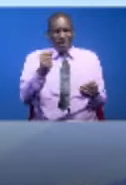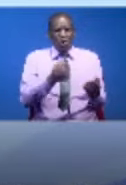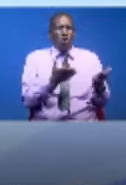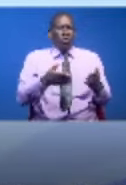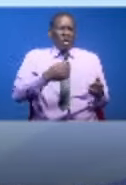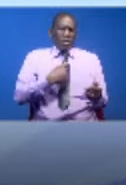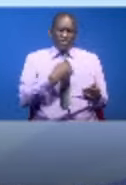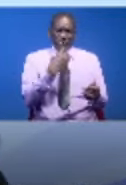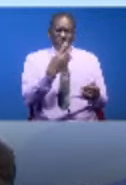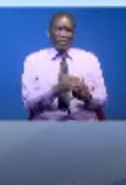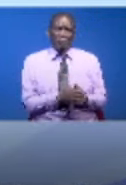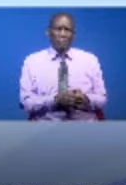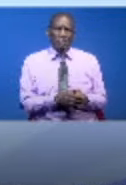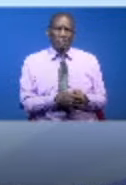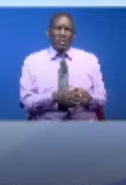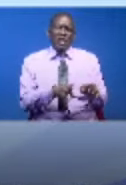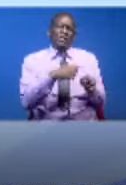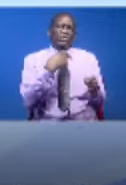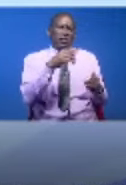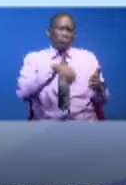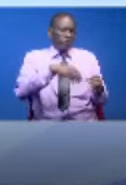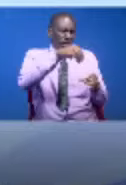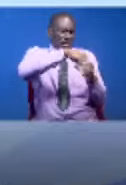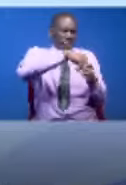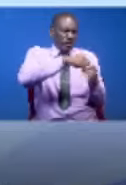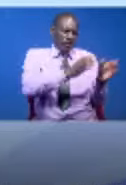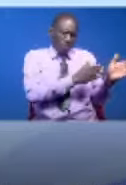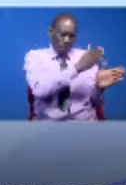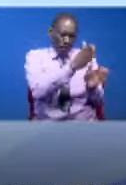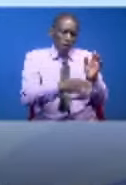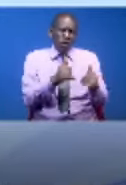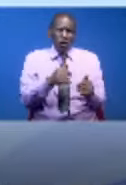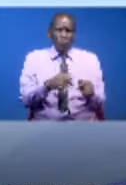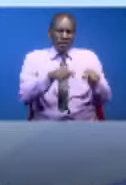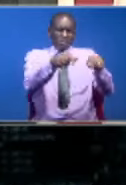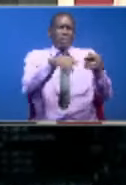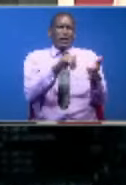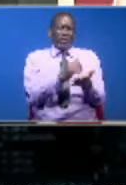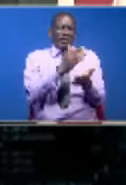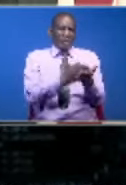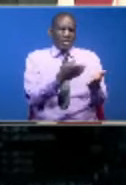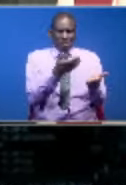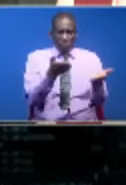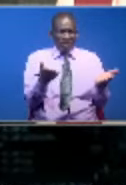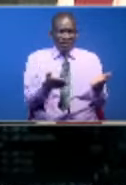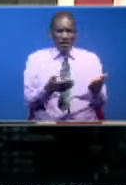seen, as was mentioned, investment criteria which demands that certain components have to go to